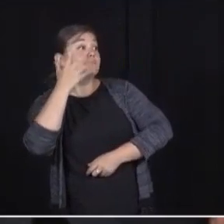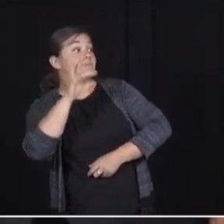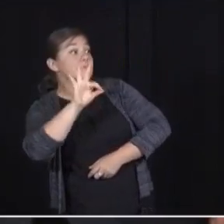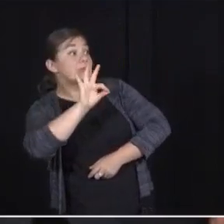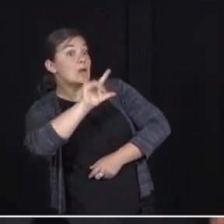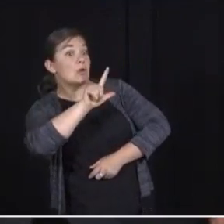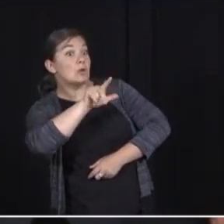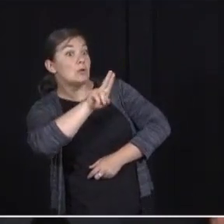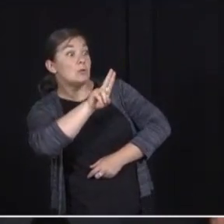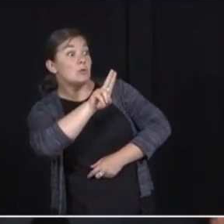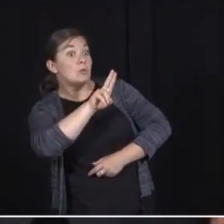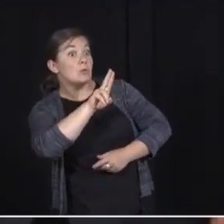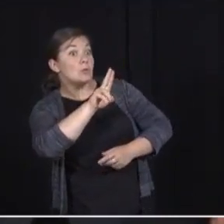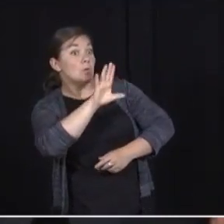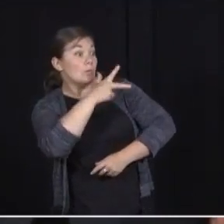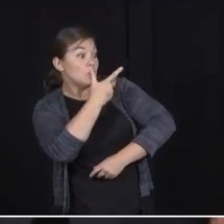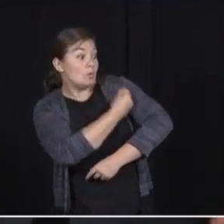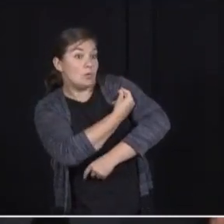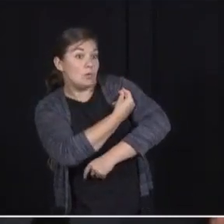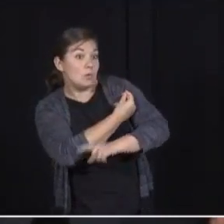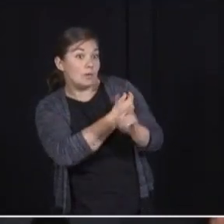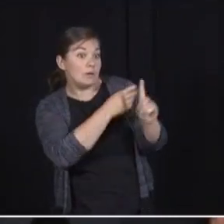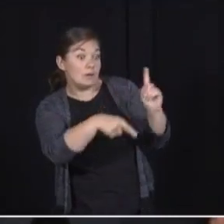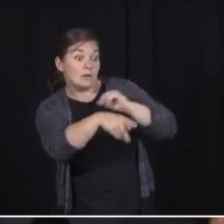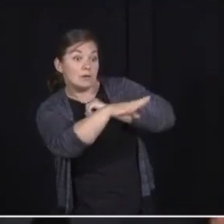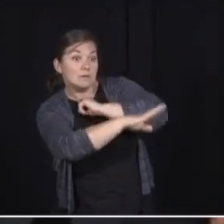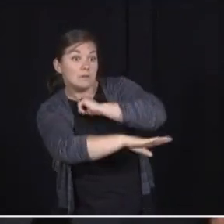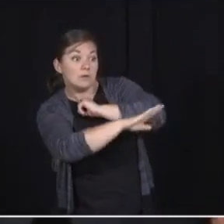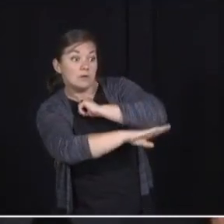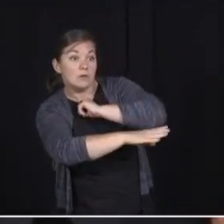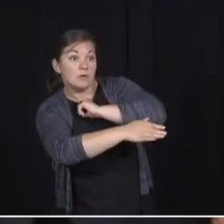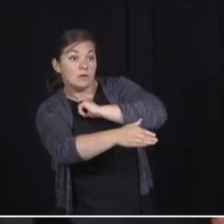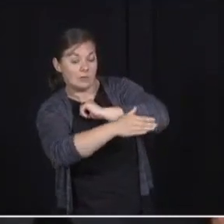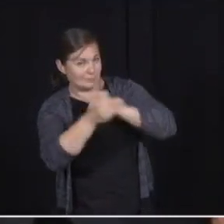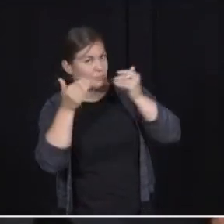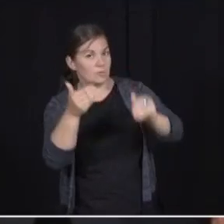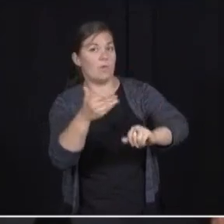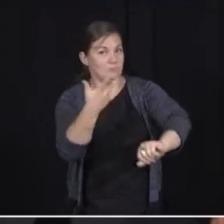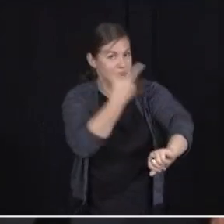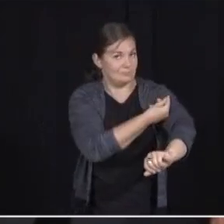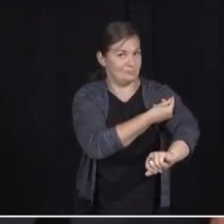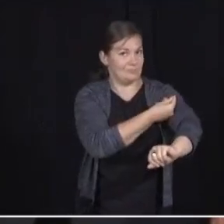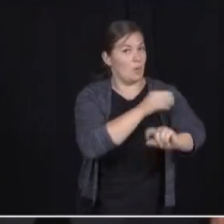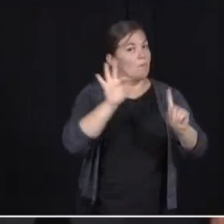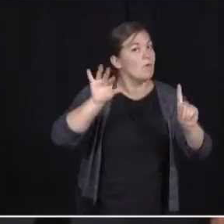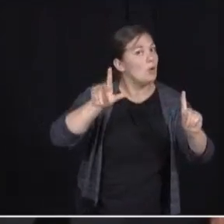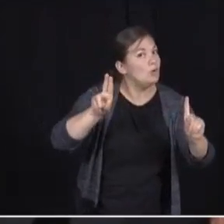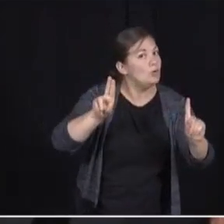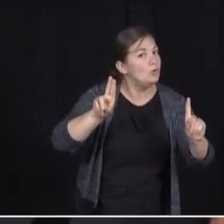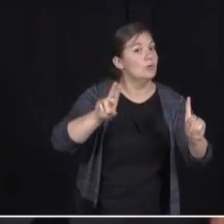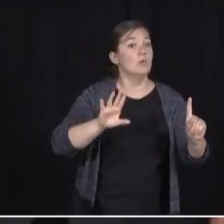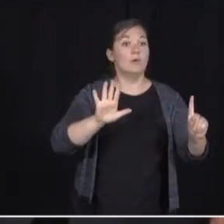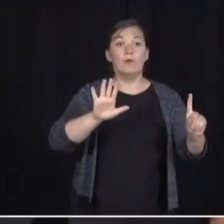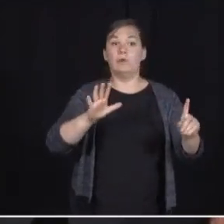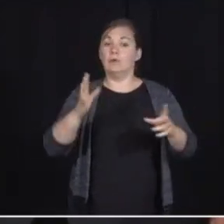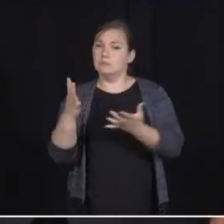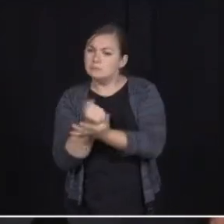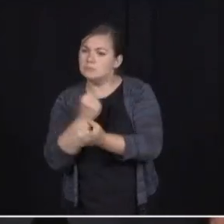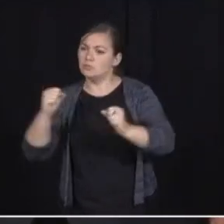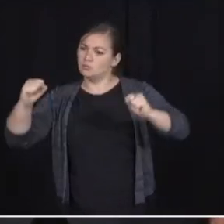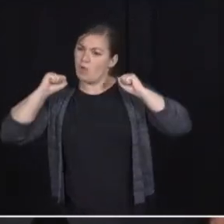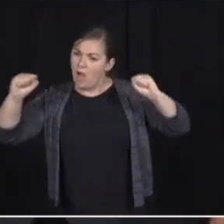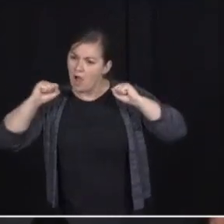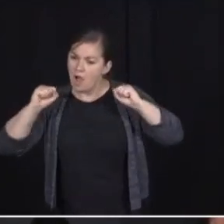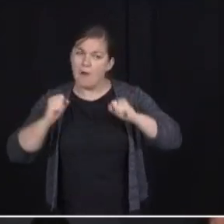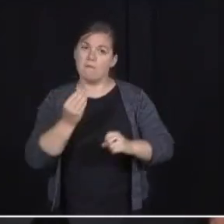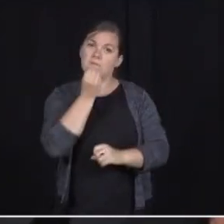And try to maintain your health in many ways, you know, healthy diet, exercise, sleep, all those things contribute to keeping us healthy